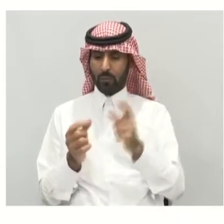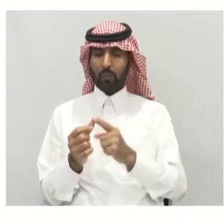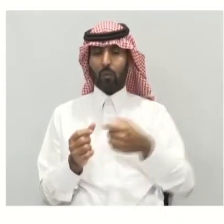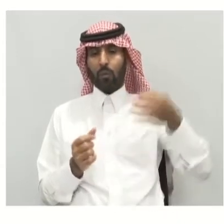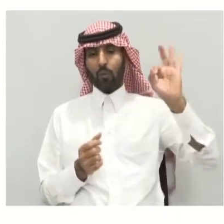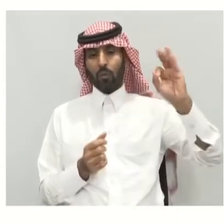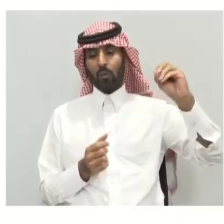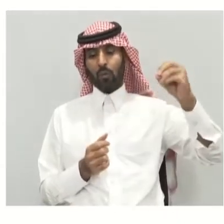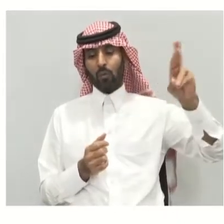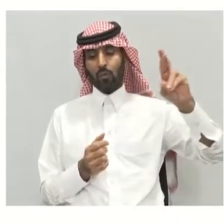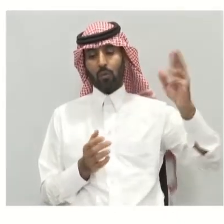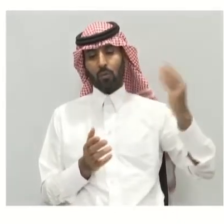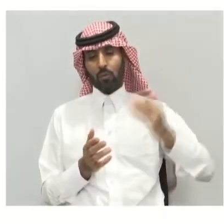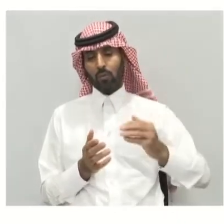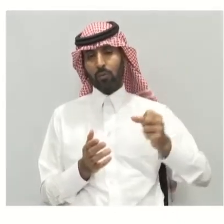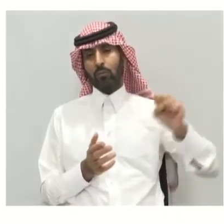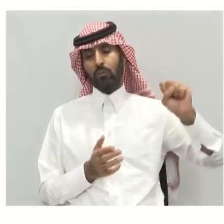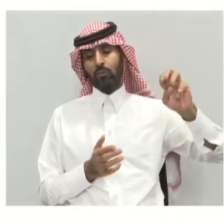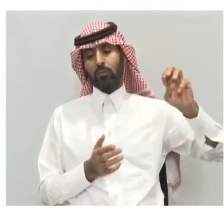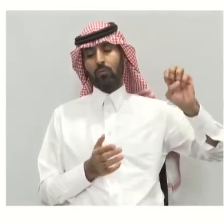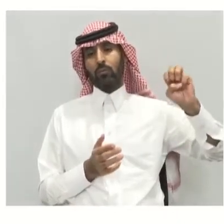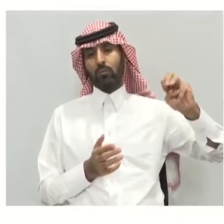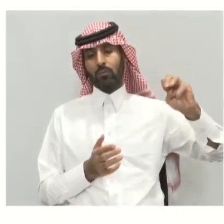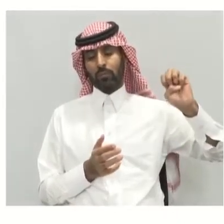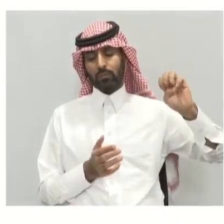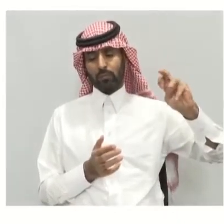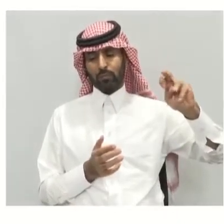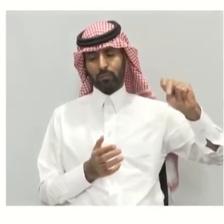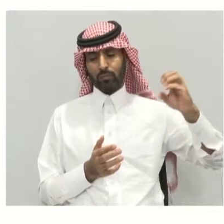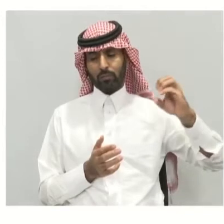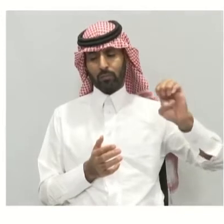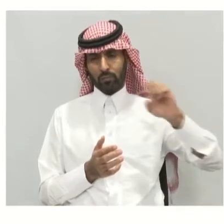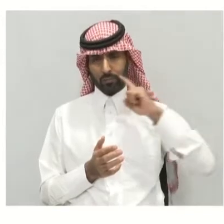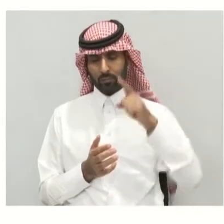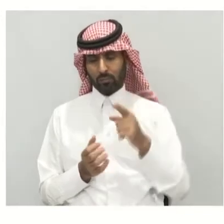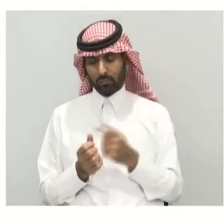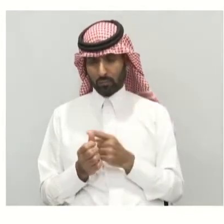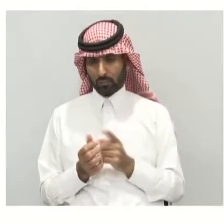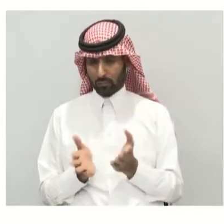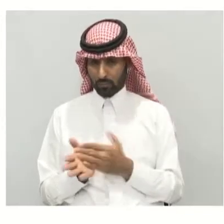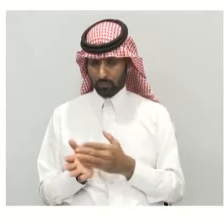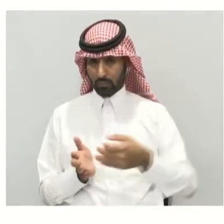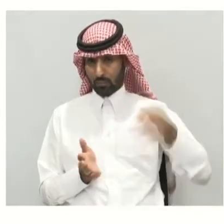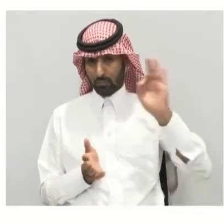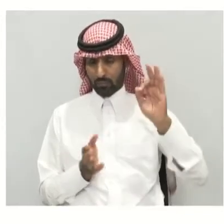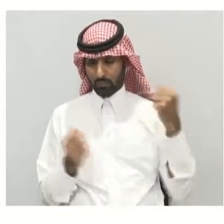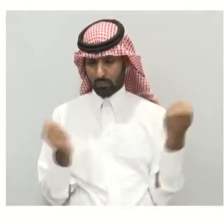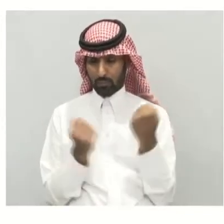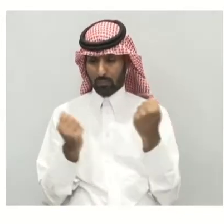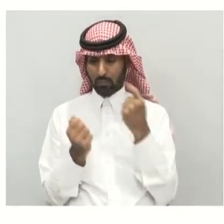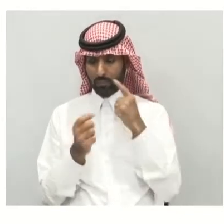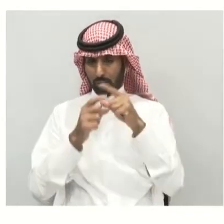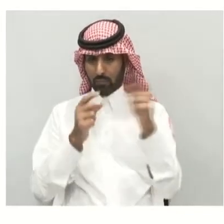for like this. Now for exercise F, write questions. Here we have to form